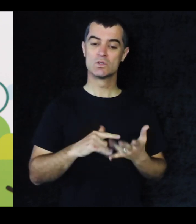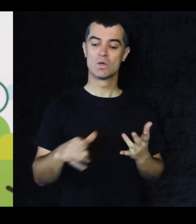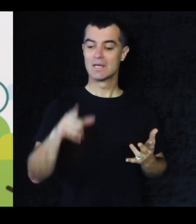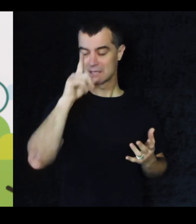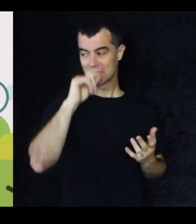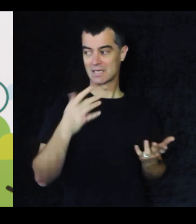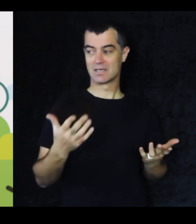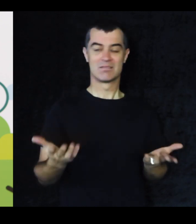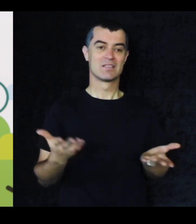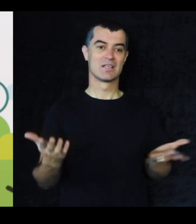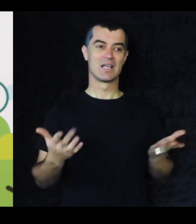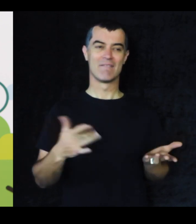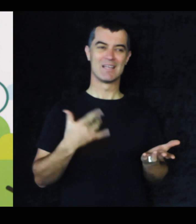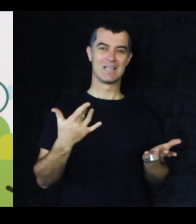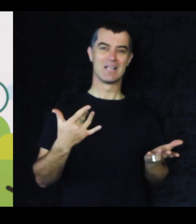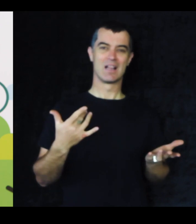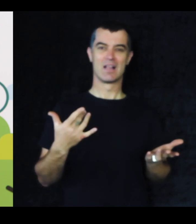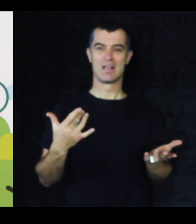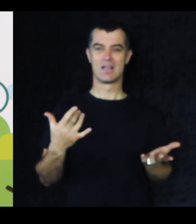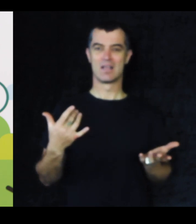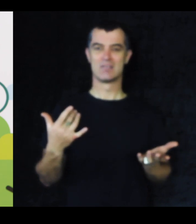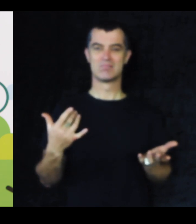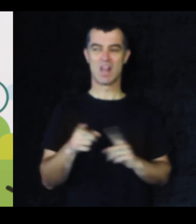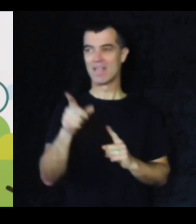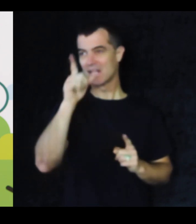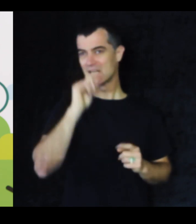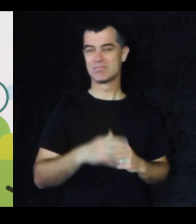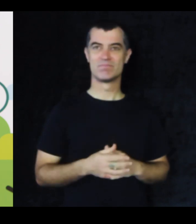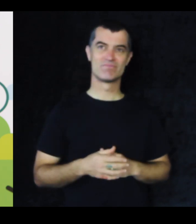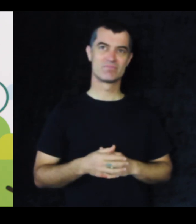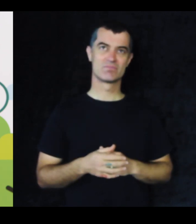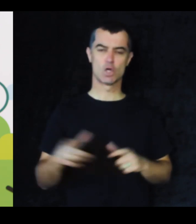disability, so they can they can feel, so they can